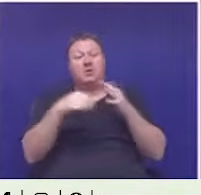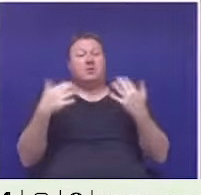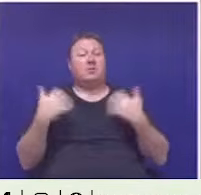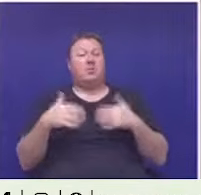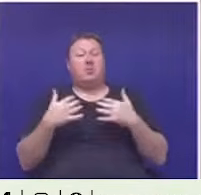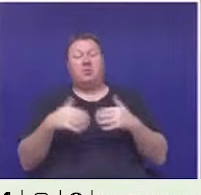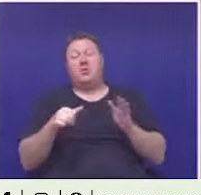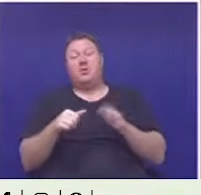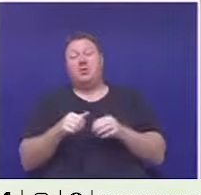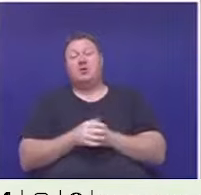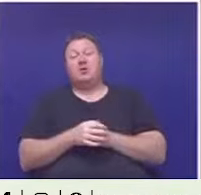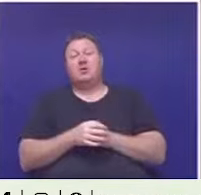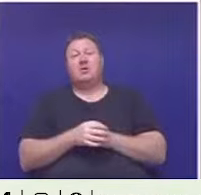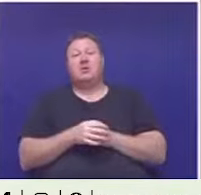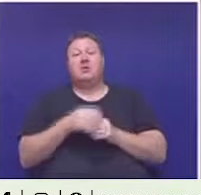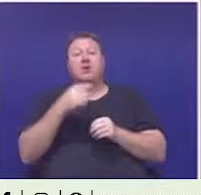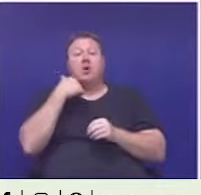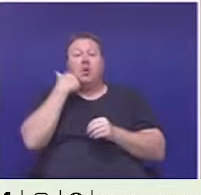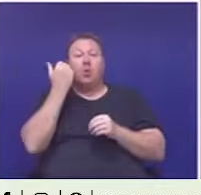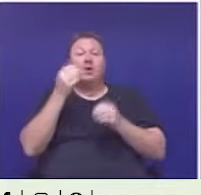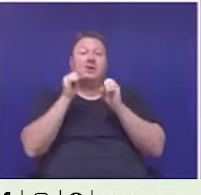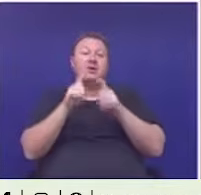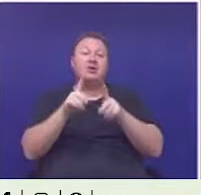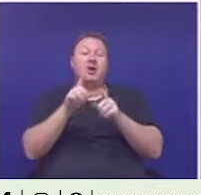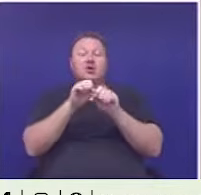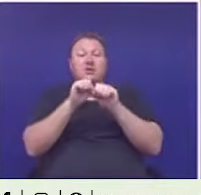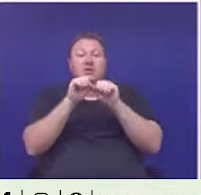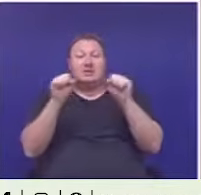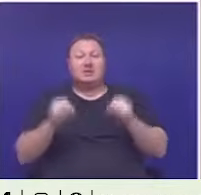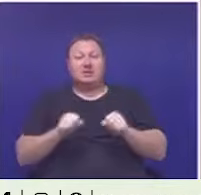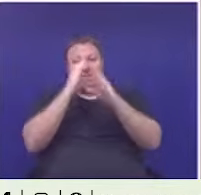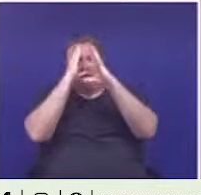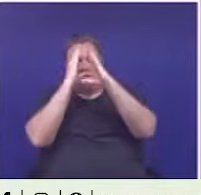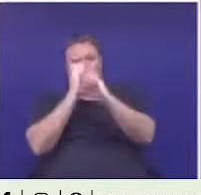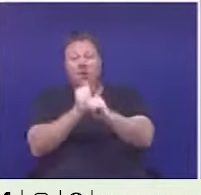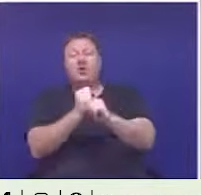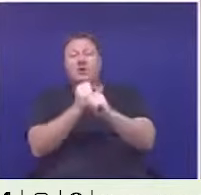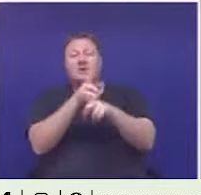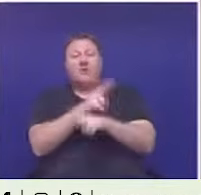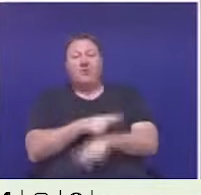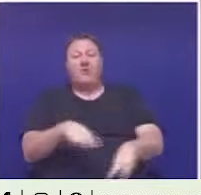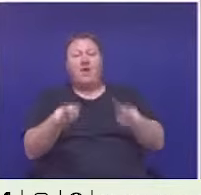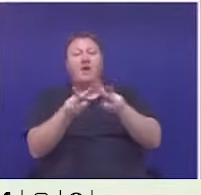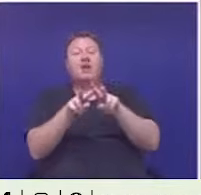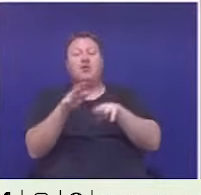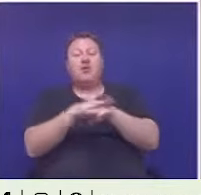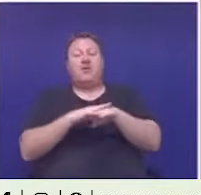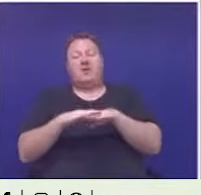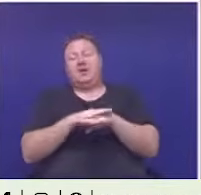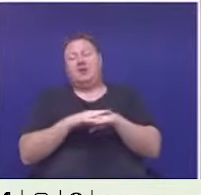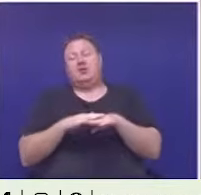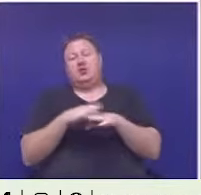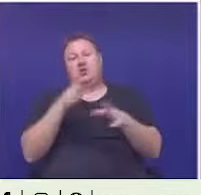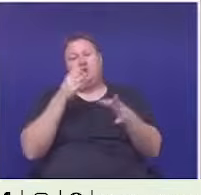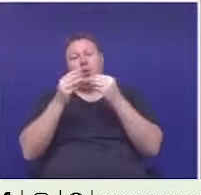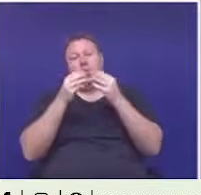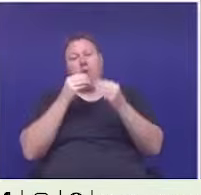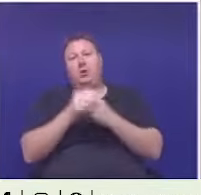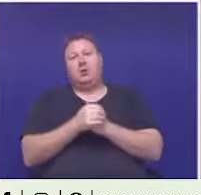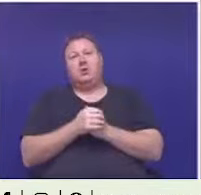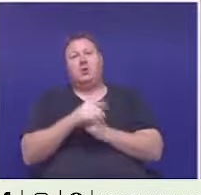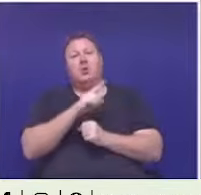we've said we want to reorientate the education system to put value on the foundations of learning.